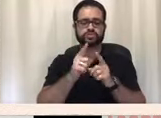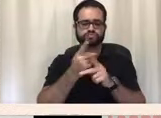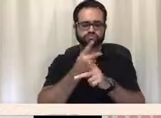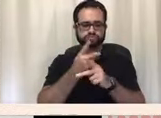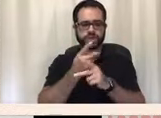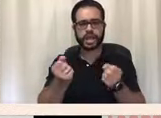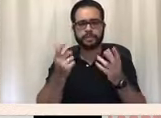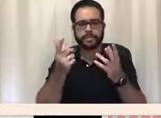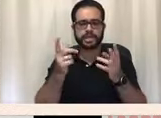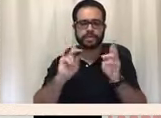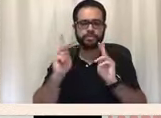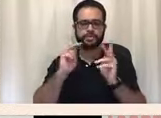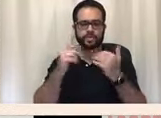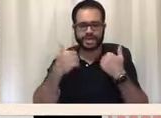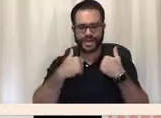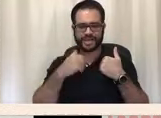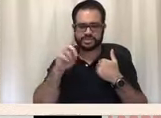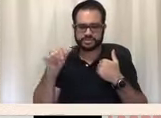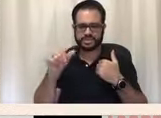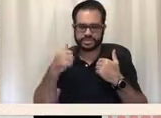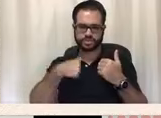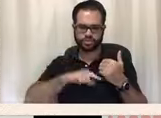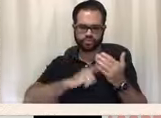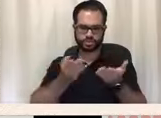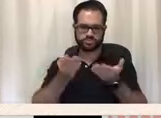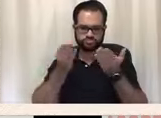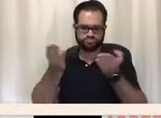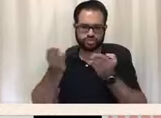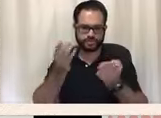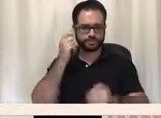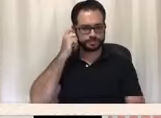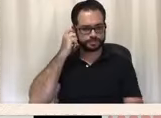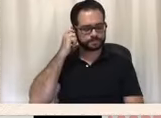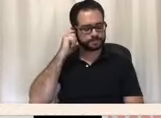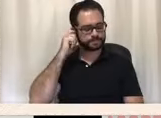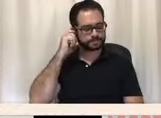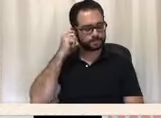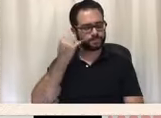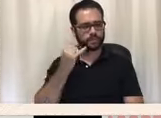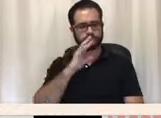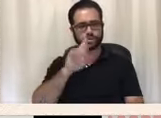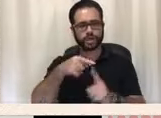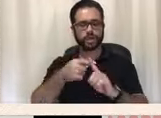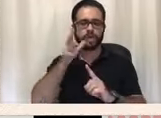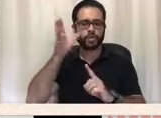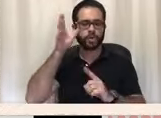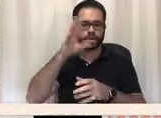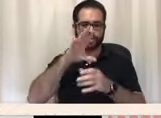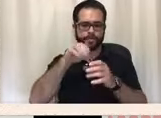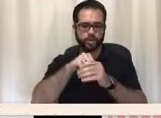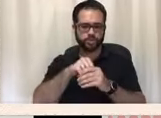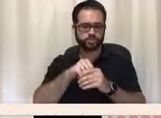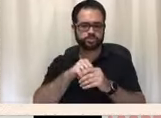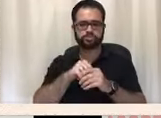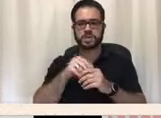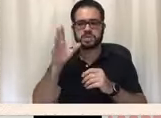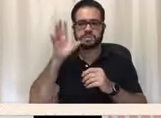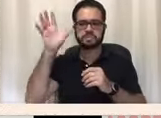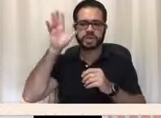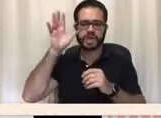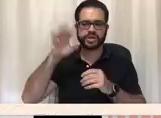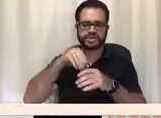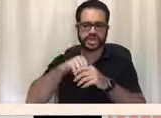served. So let's talk a little bit about parental input. So what are parents in Florida telling